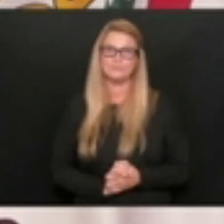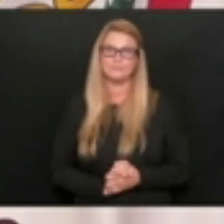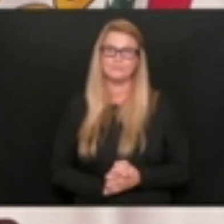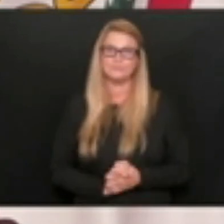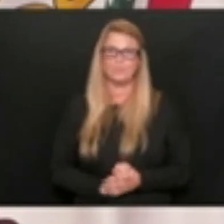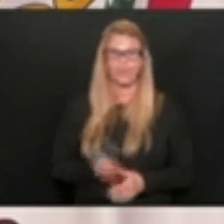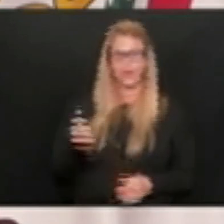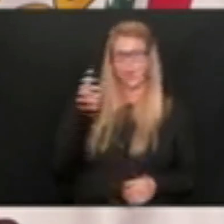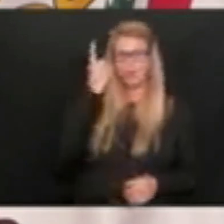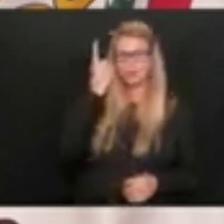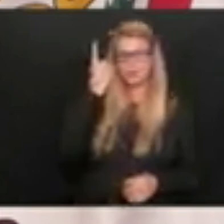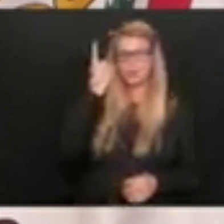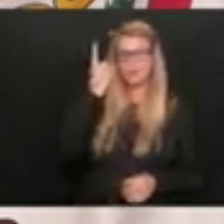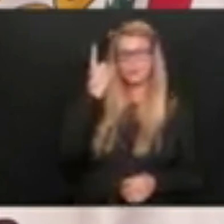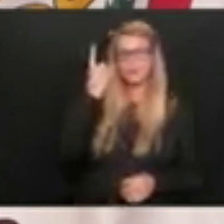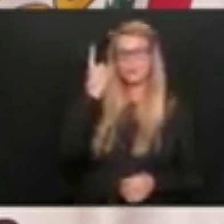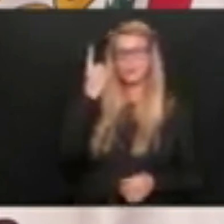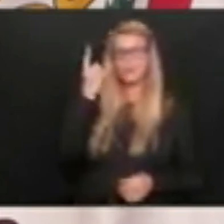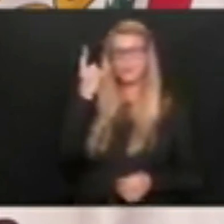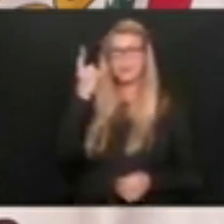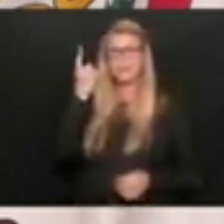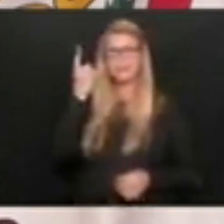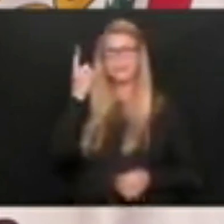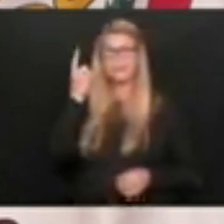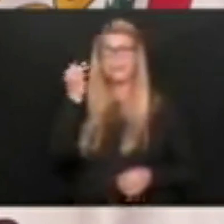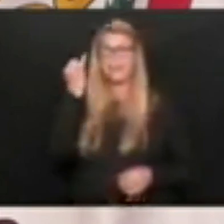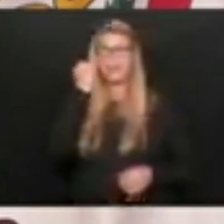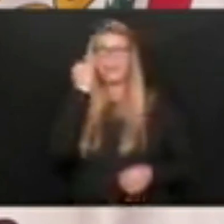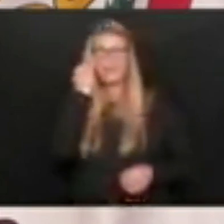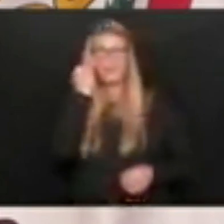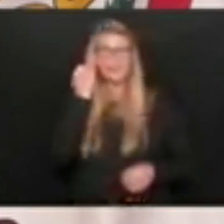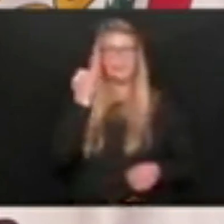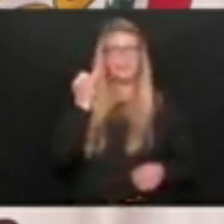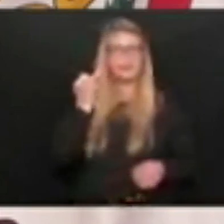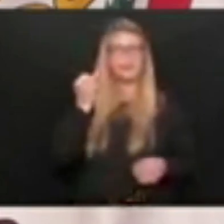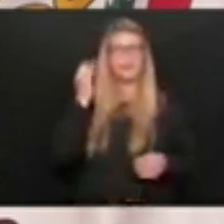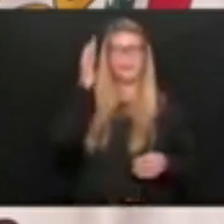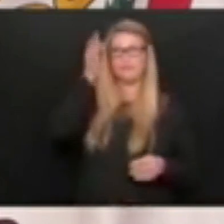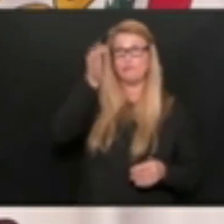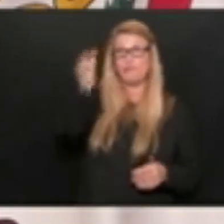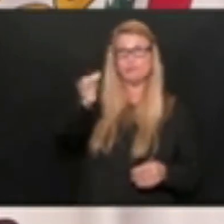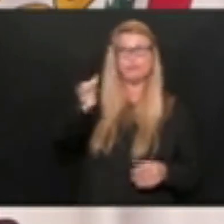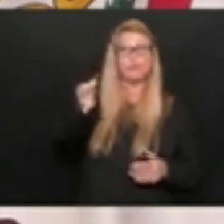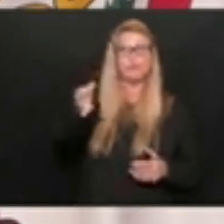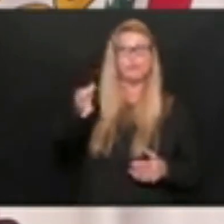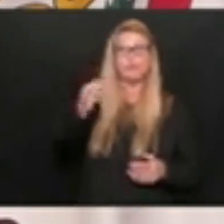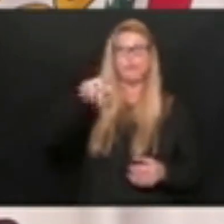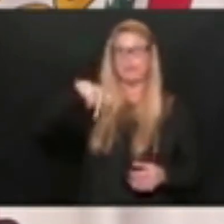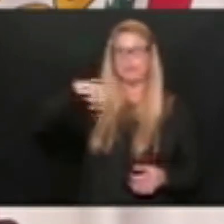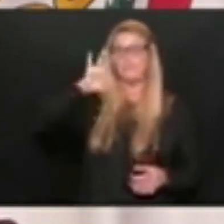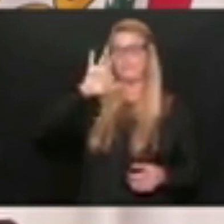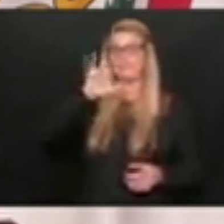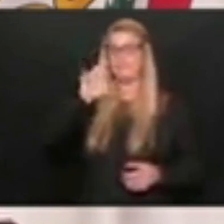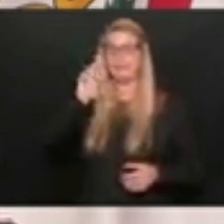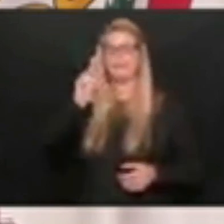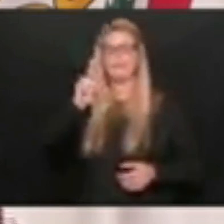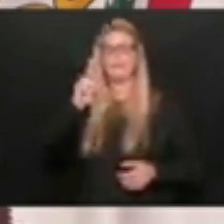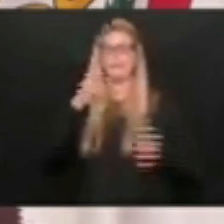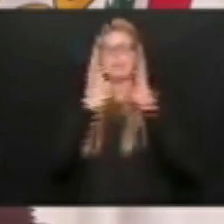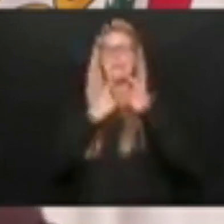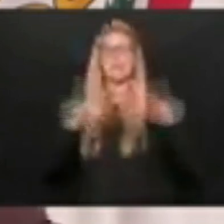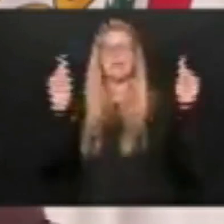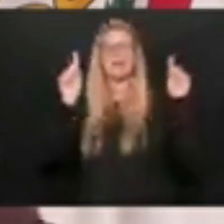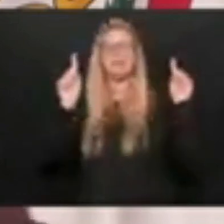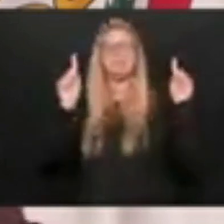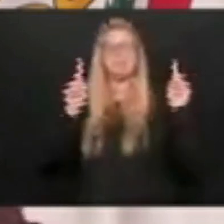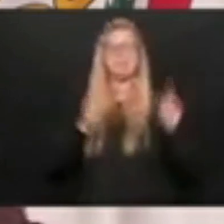too. If in the days to come, Pfizer comes out and says all those folks